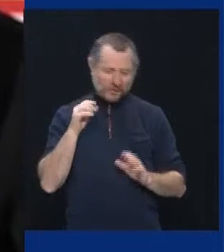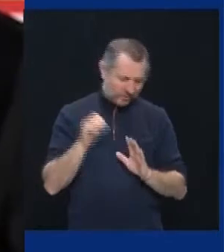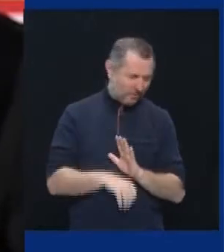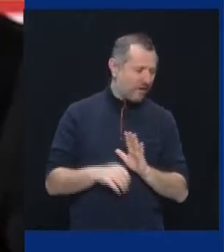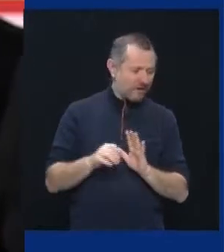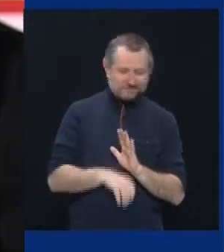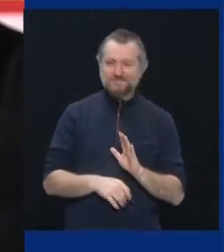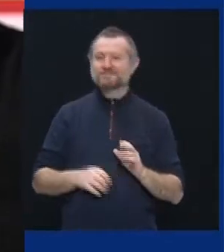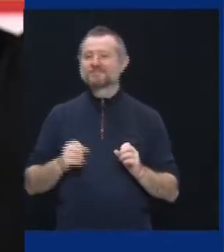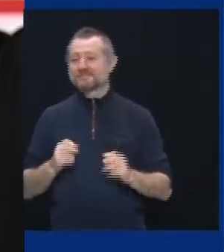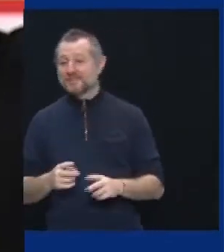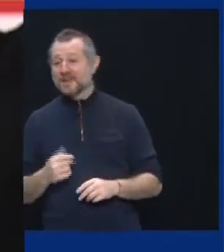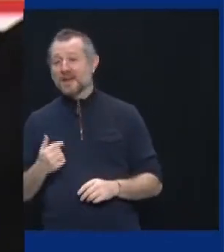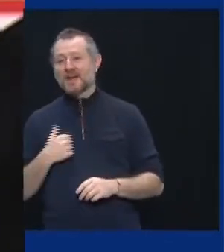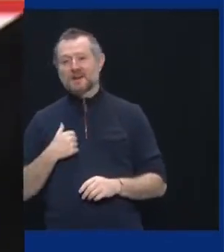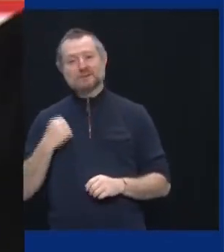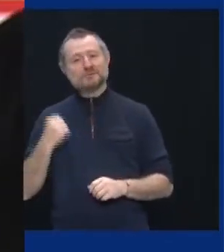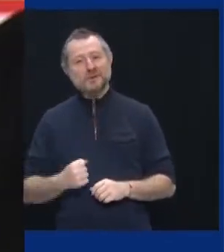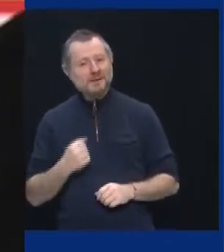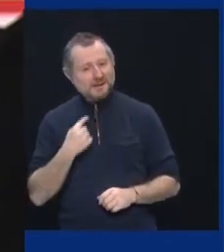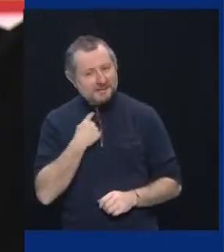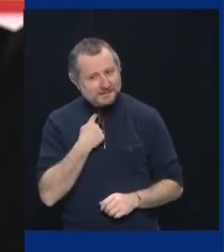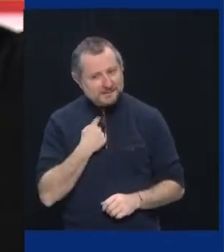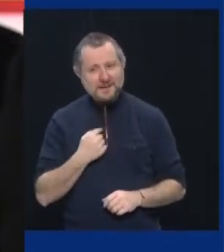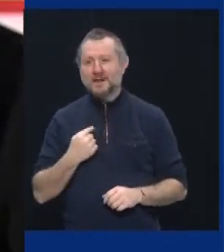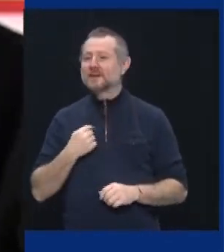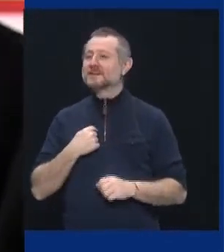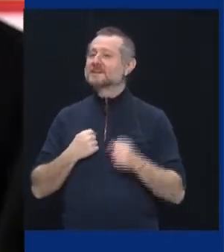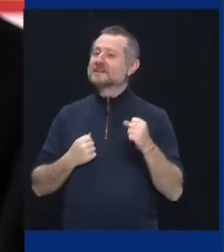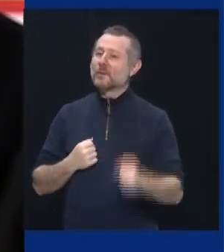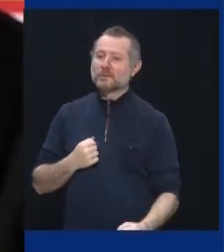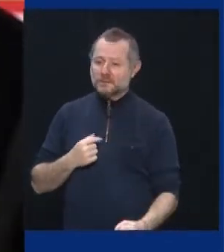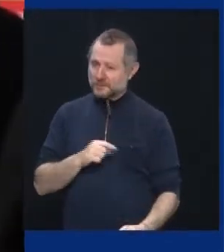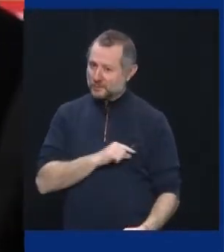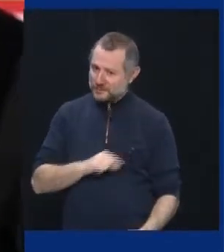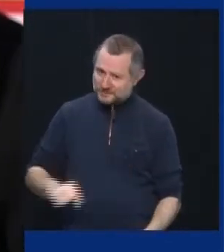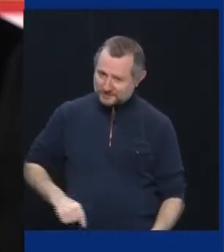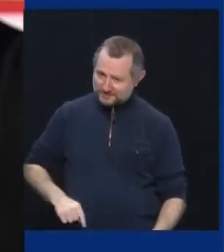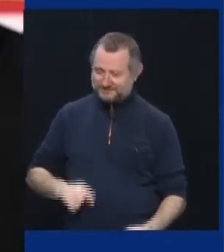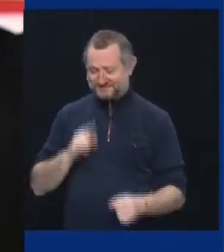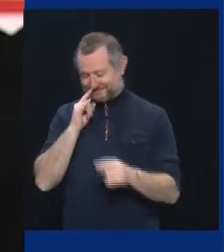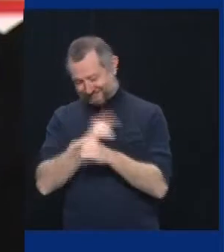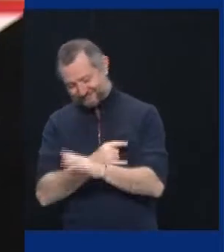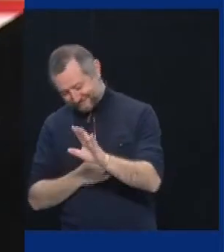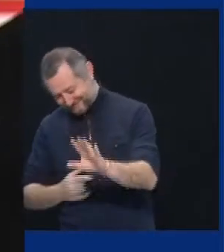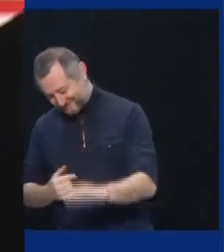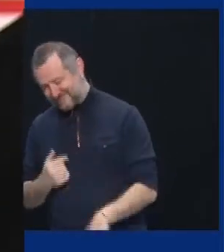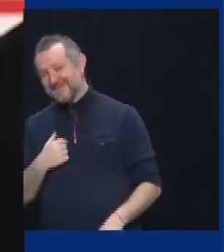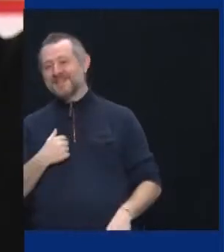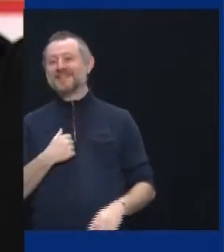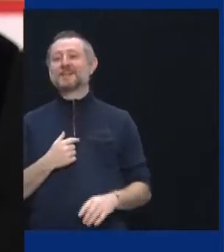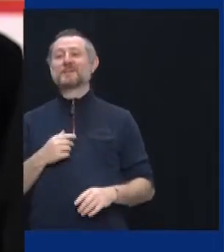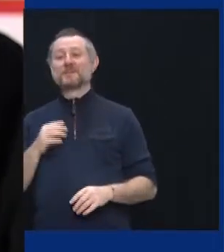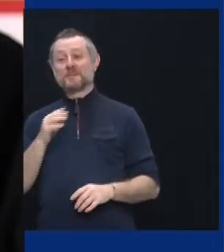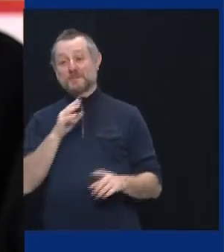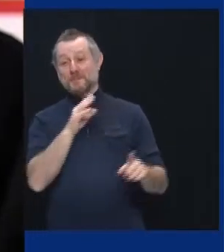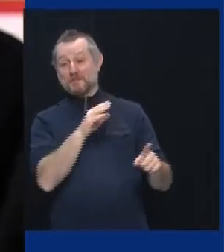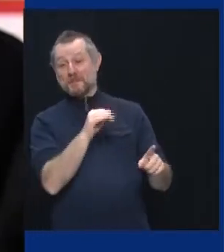southern accent, you know. South Queens. That's what that is. So when he was Mayor of New Orleans and we'd go down